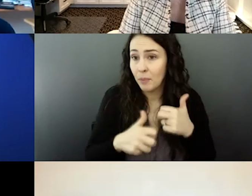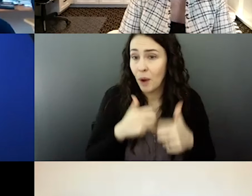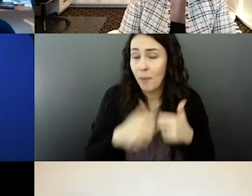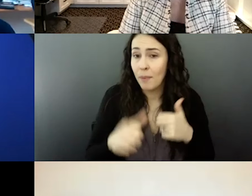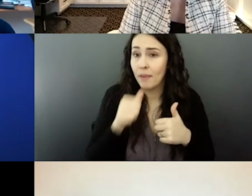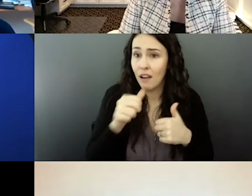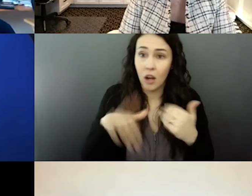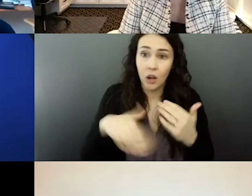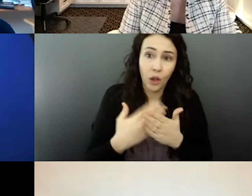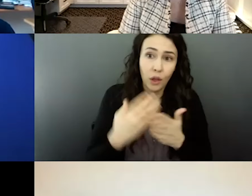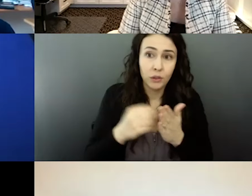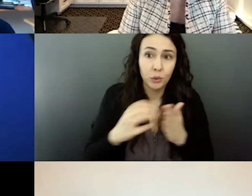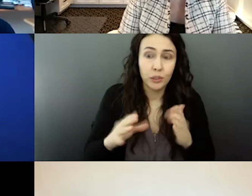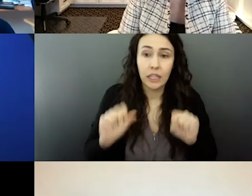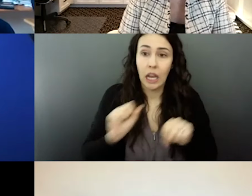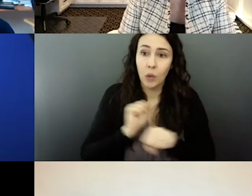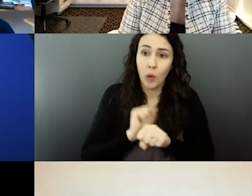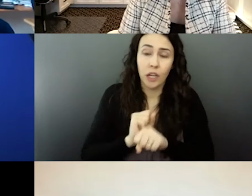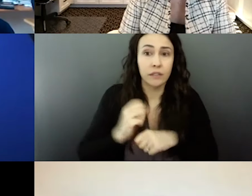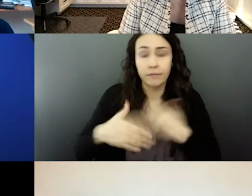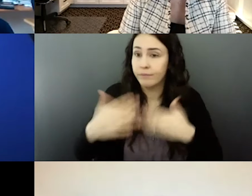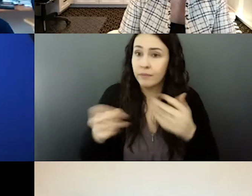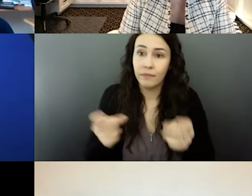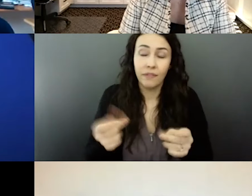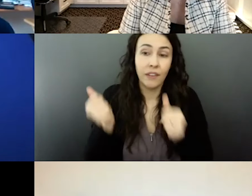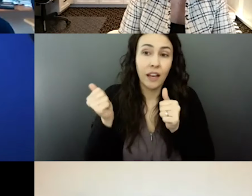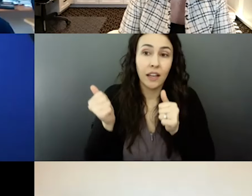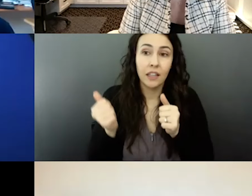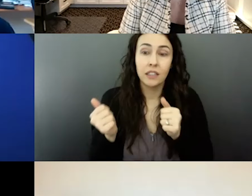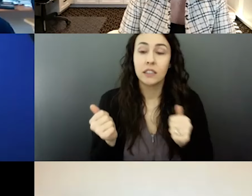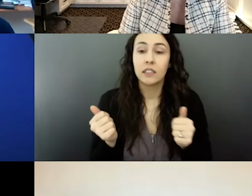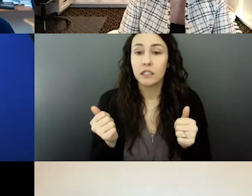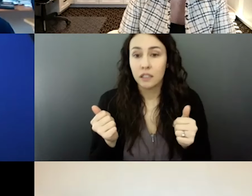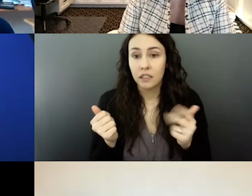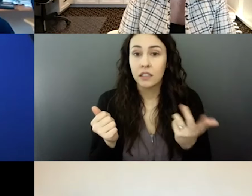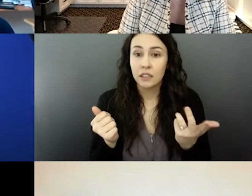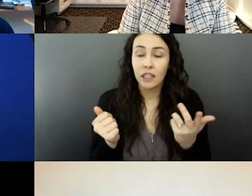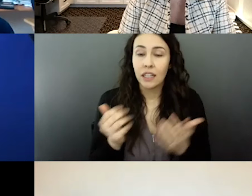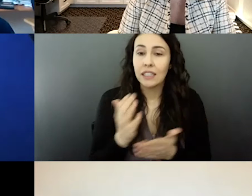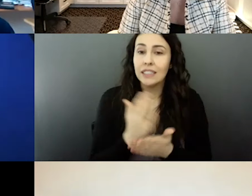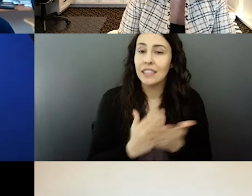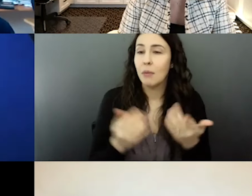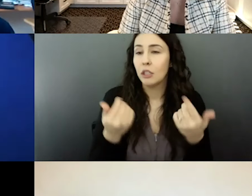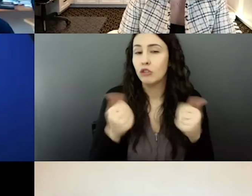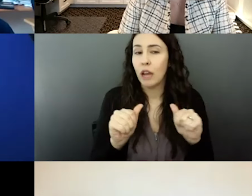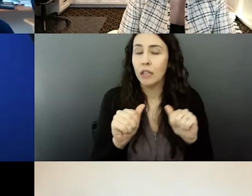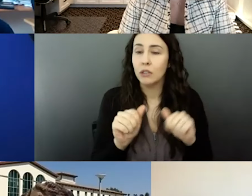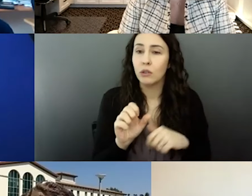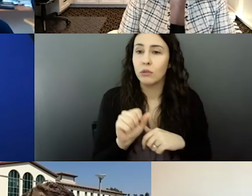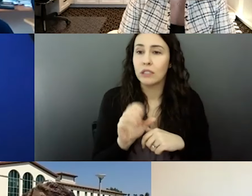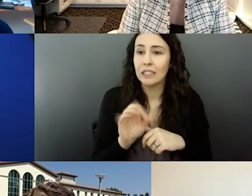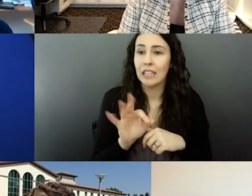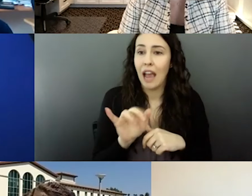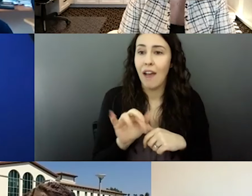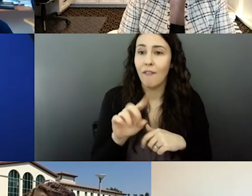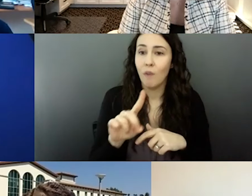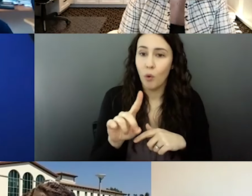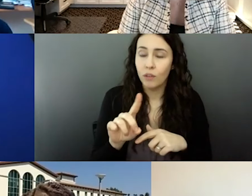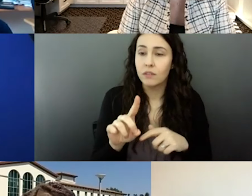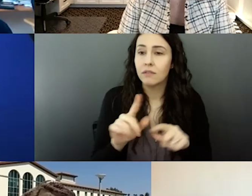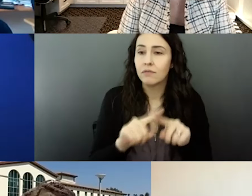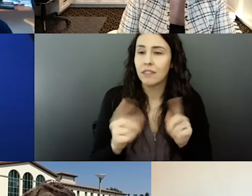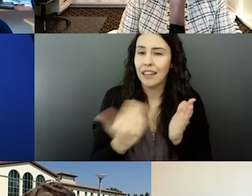fast. And there is some trying to scaffold, but again, it's just referencing things. And